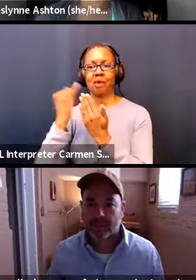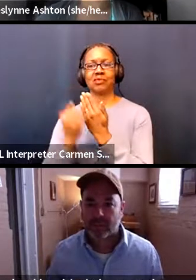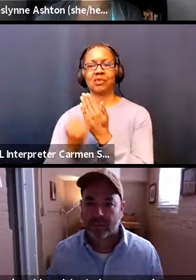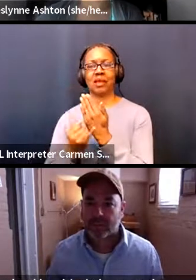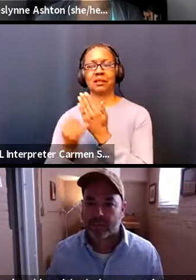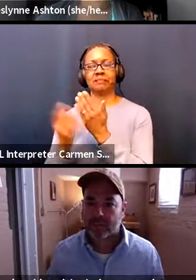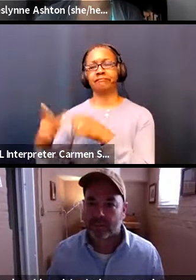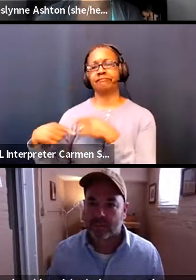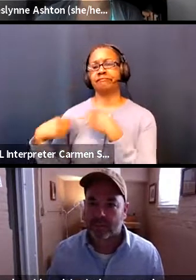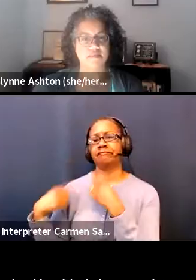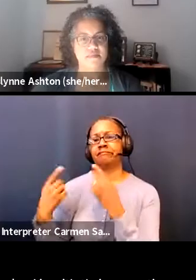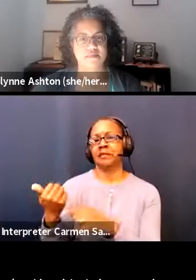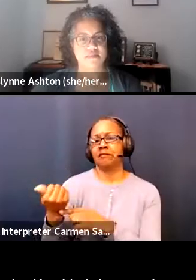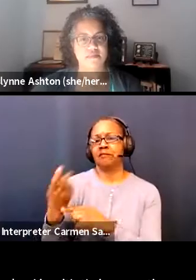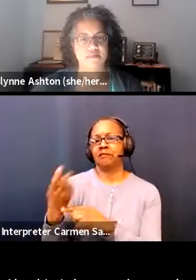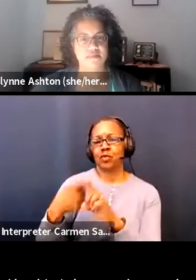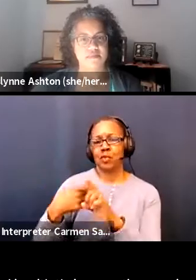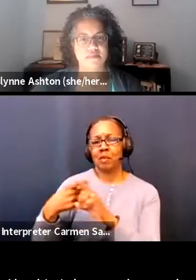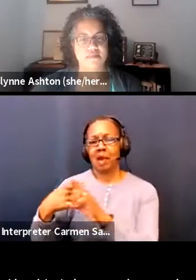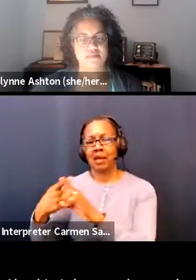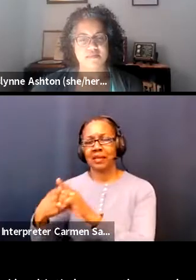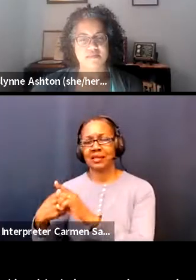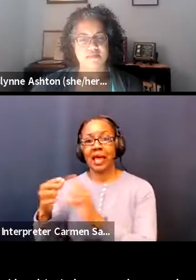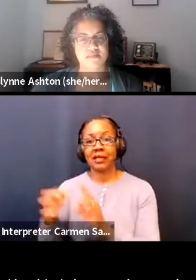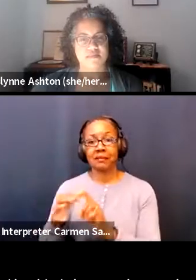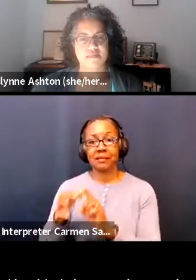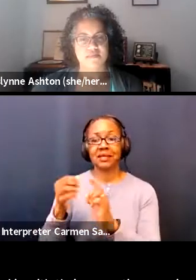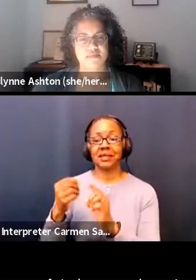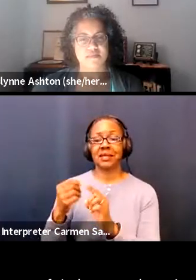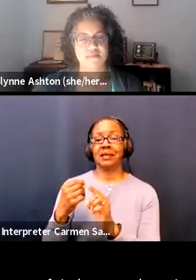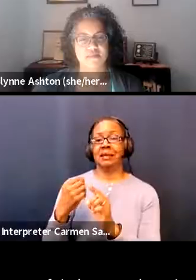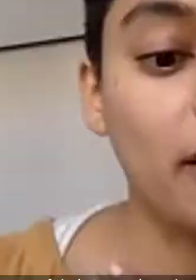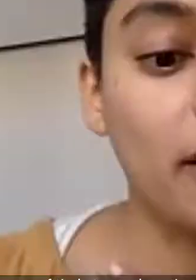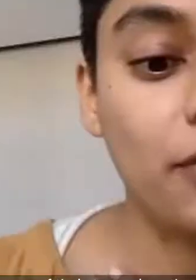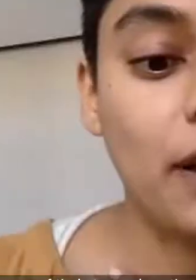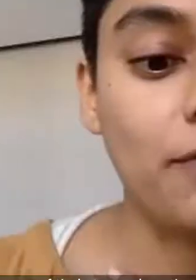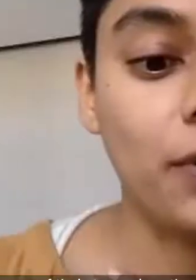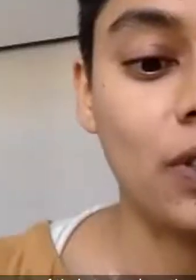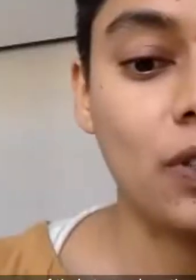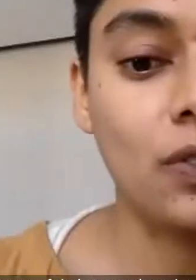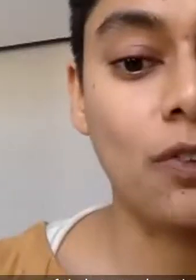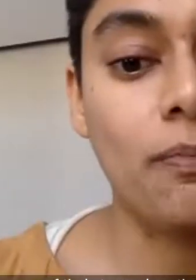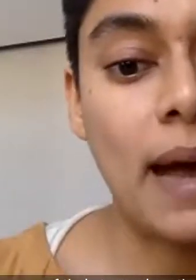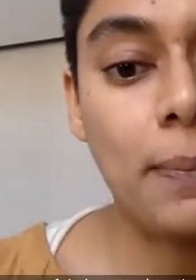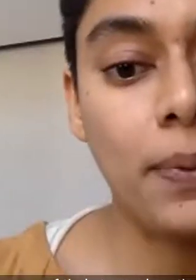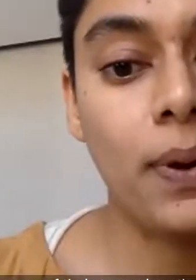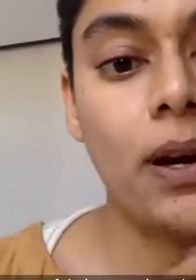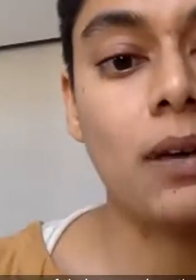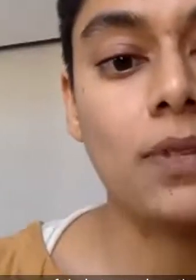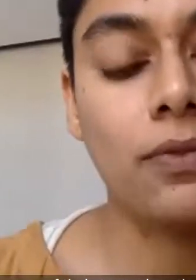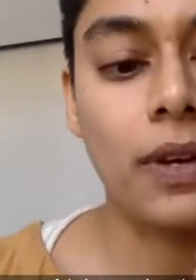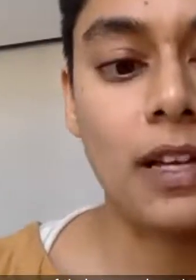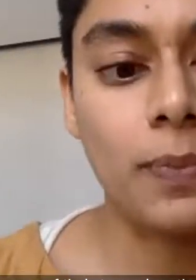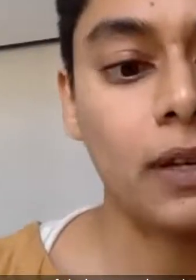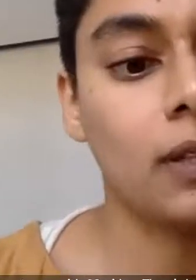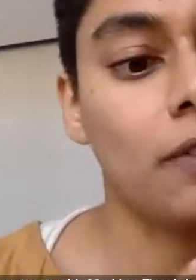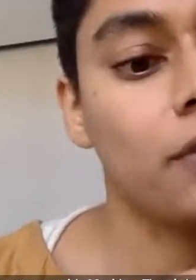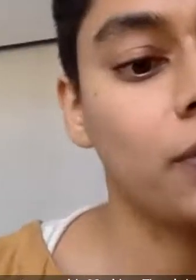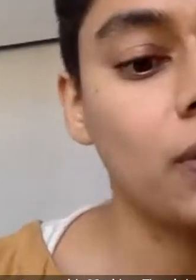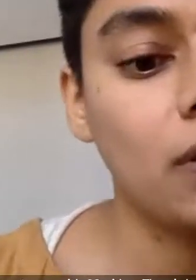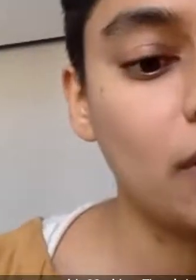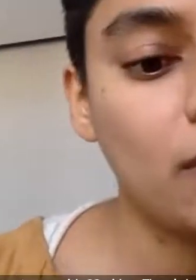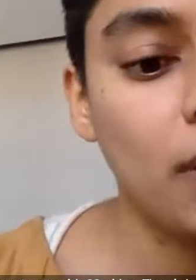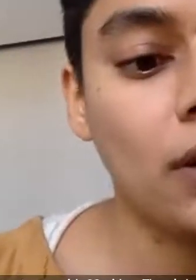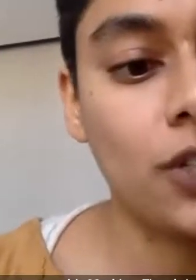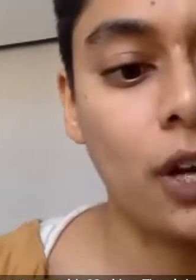Over the course of the last several months, especially over the past year with COVID, there's been a lot of different efforts to sort of map different aspects of